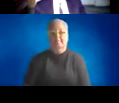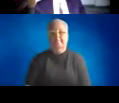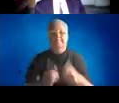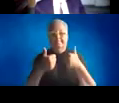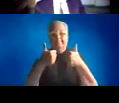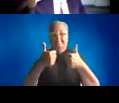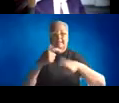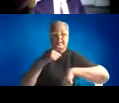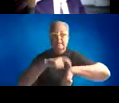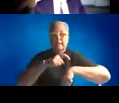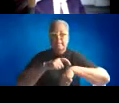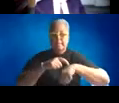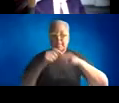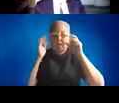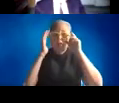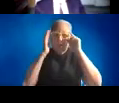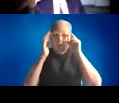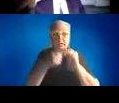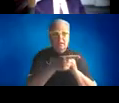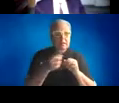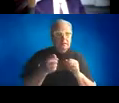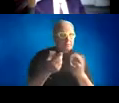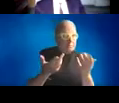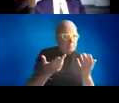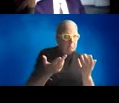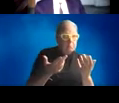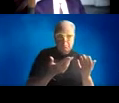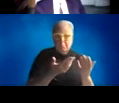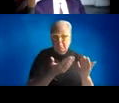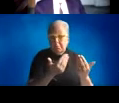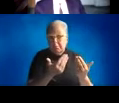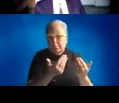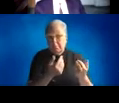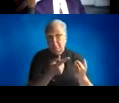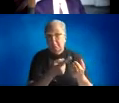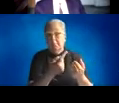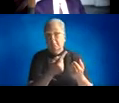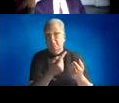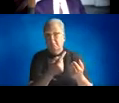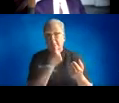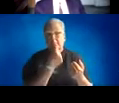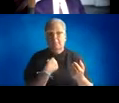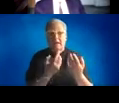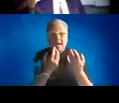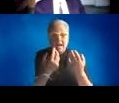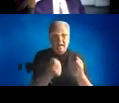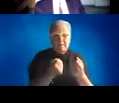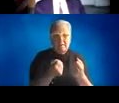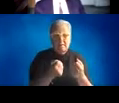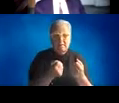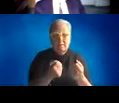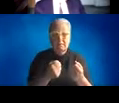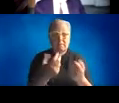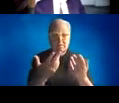have we got some answers in the chat, please? And who's going to read them out? Sarah or Gemma, or the two of